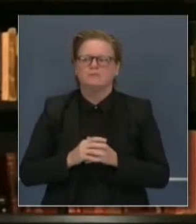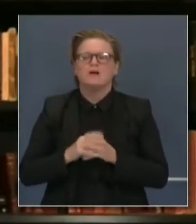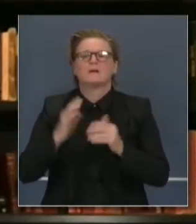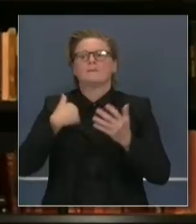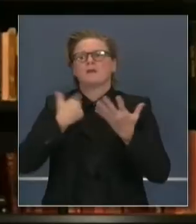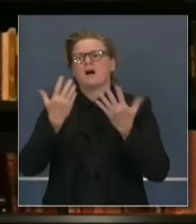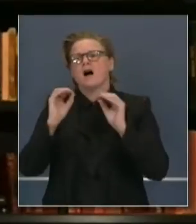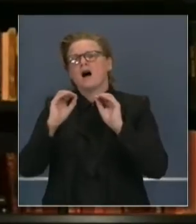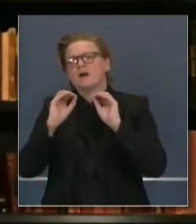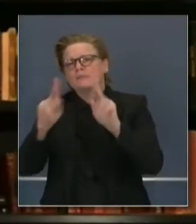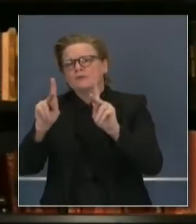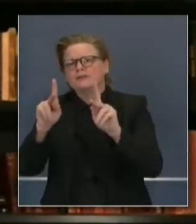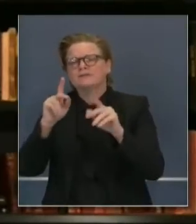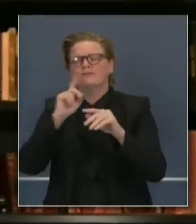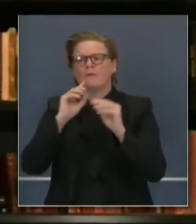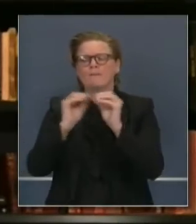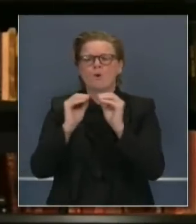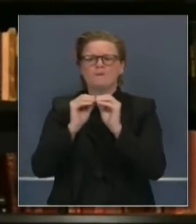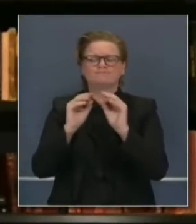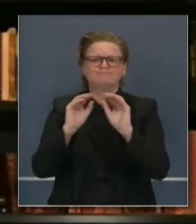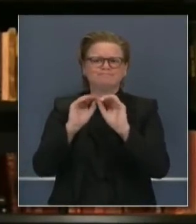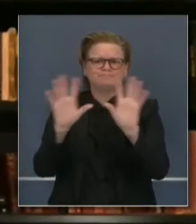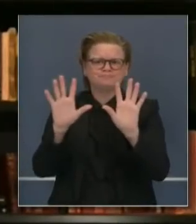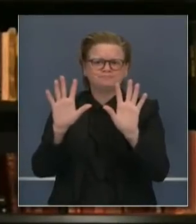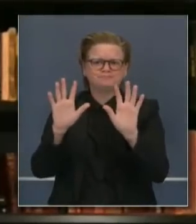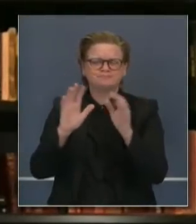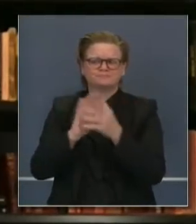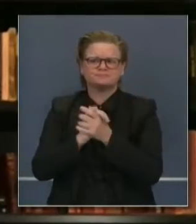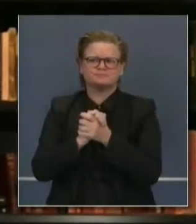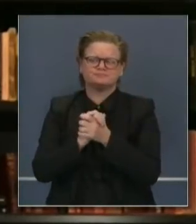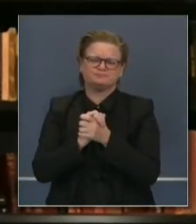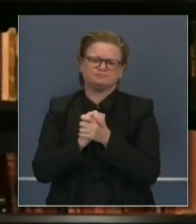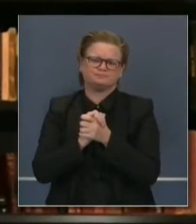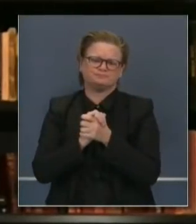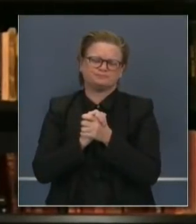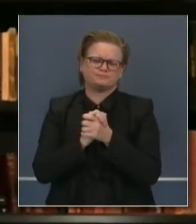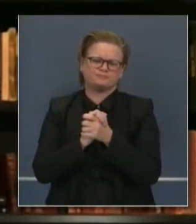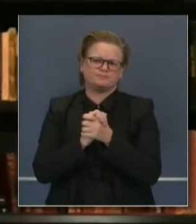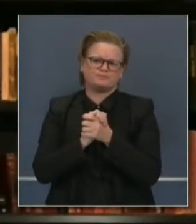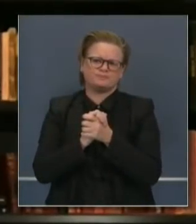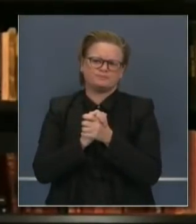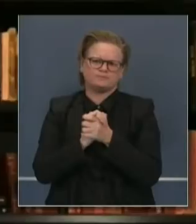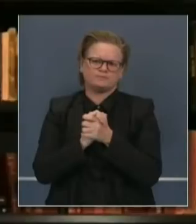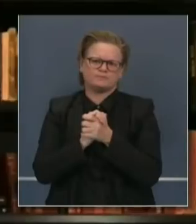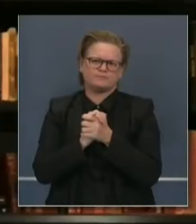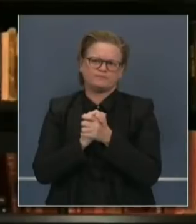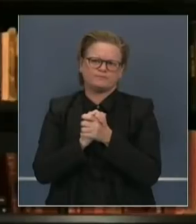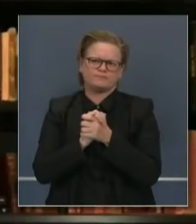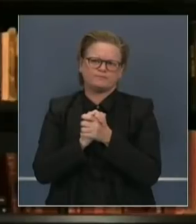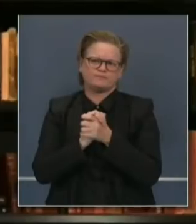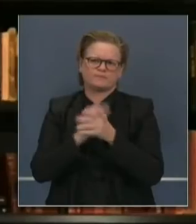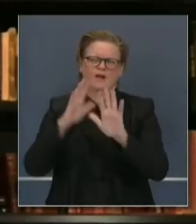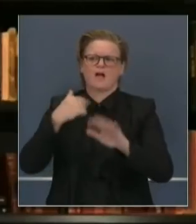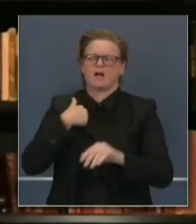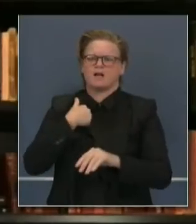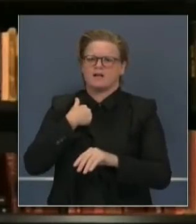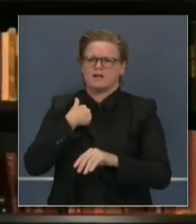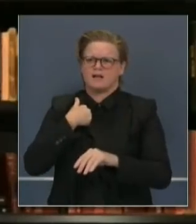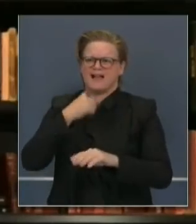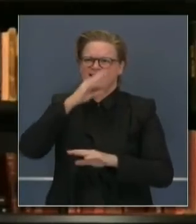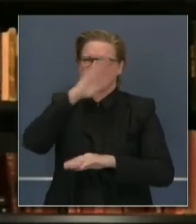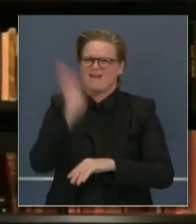clear, so it's not just an implication. We have never gone under the presumption that what we hear nationally and what we